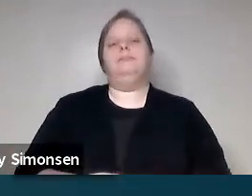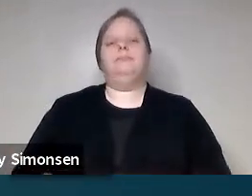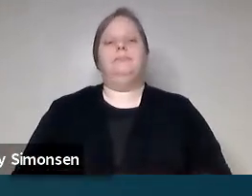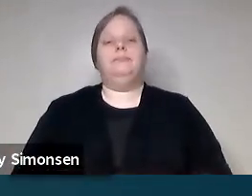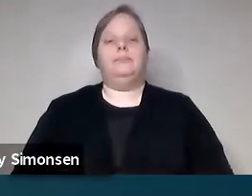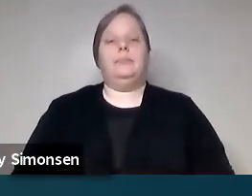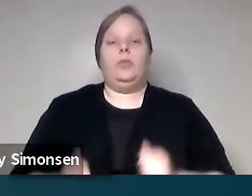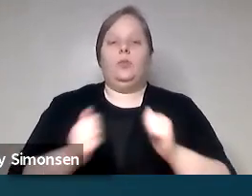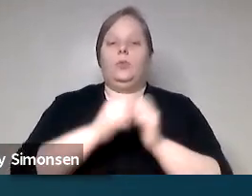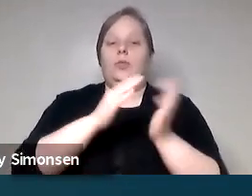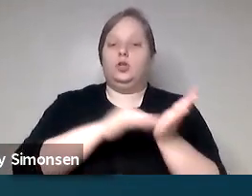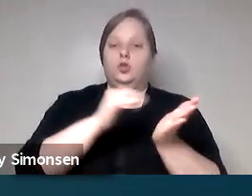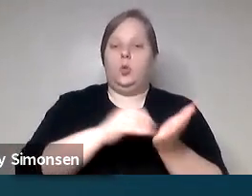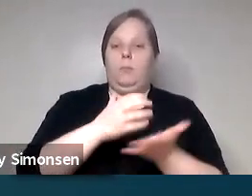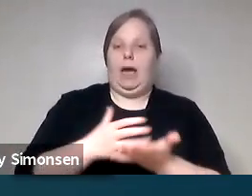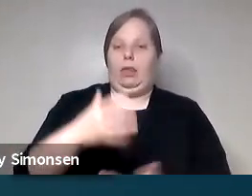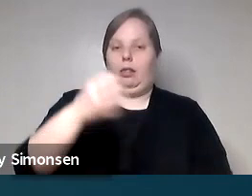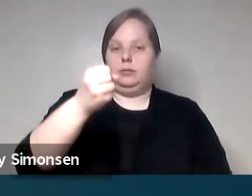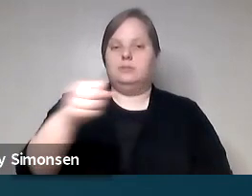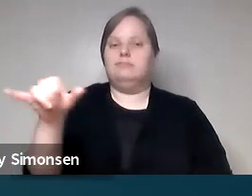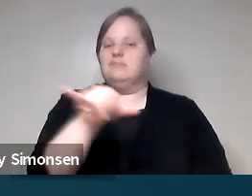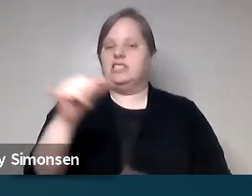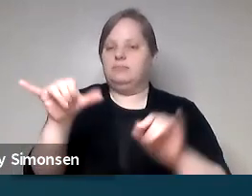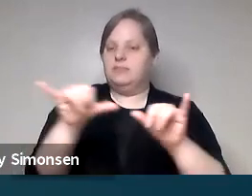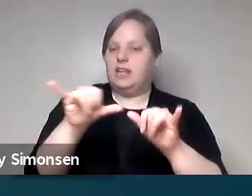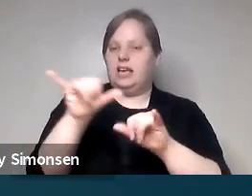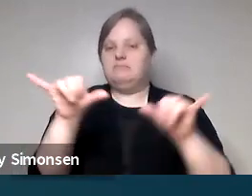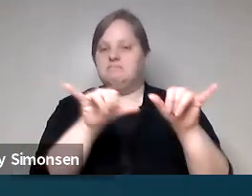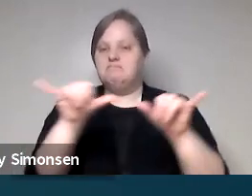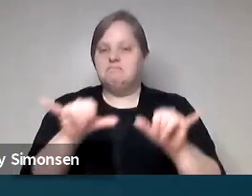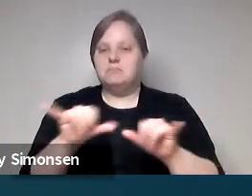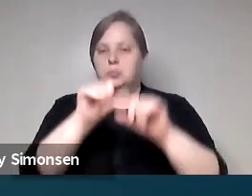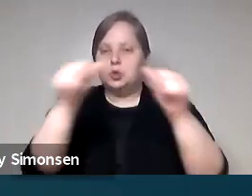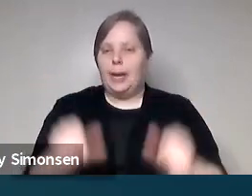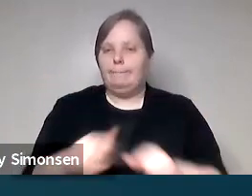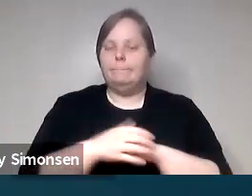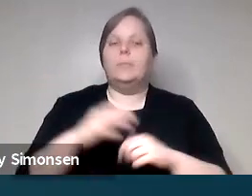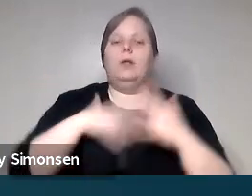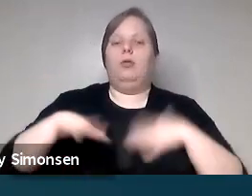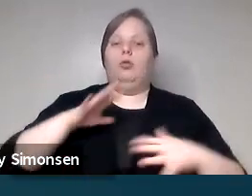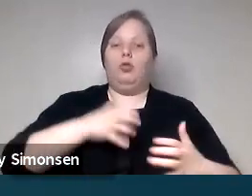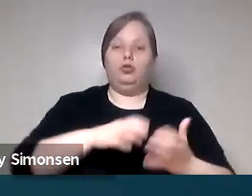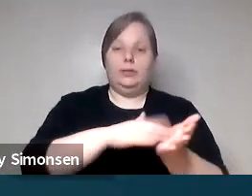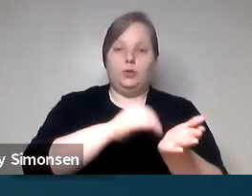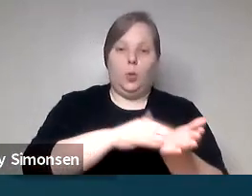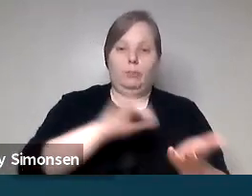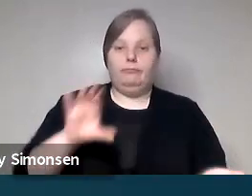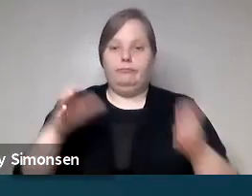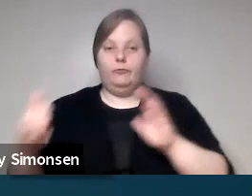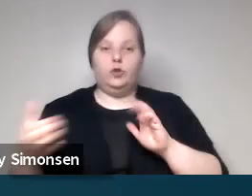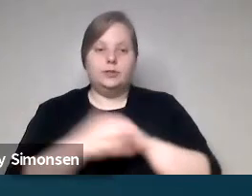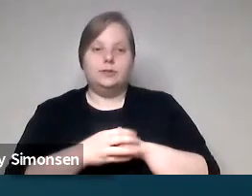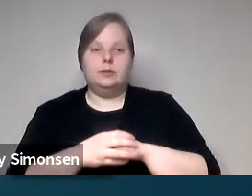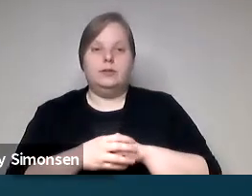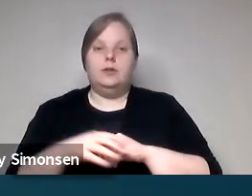With the soap bottles here, they're similar size and shape. Laundry detergent versus floor